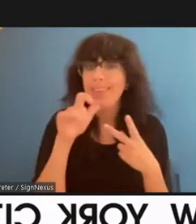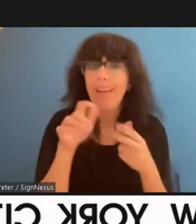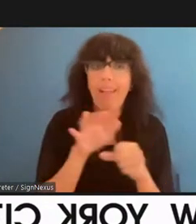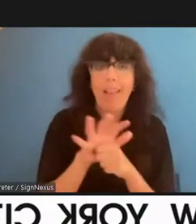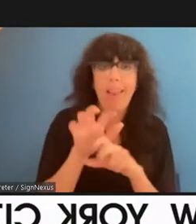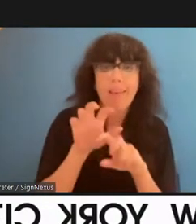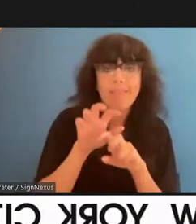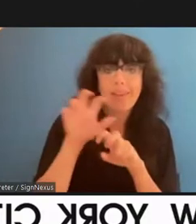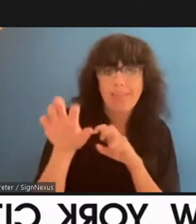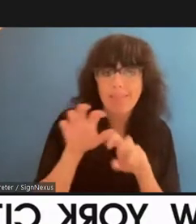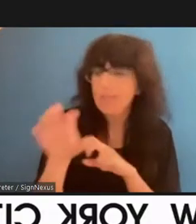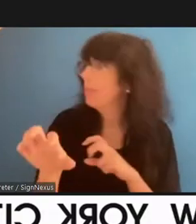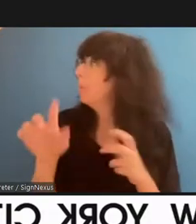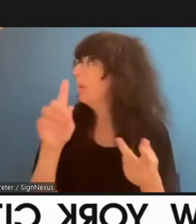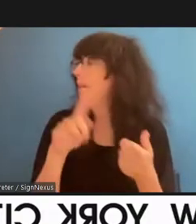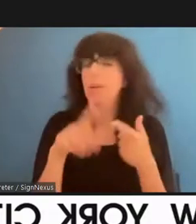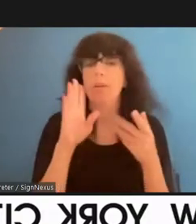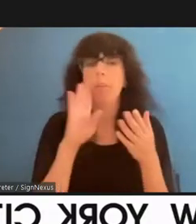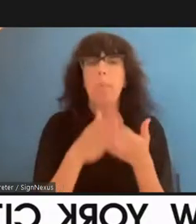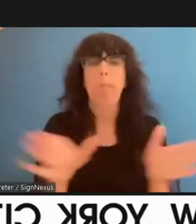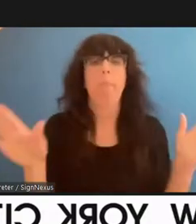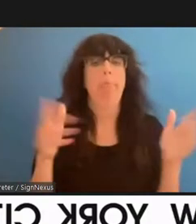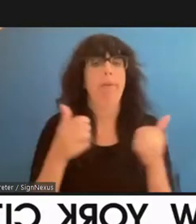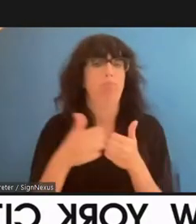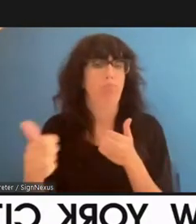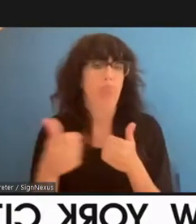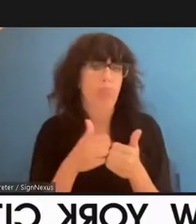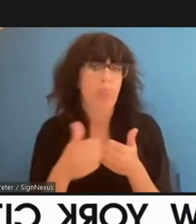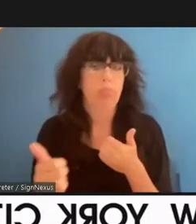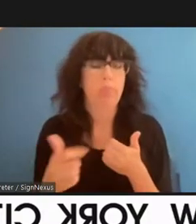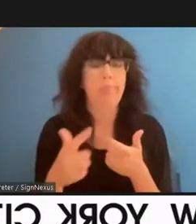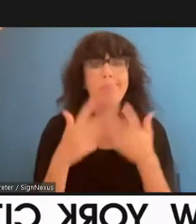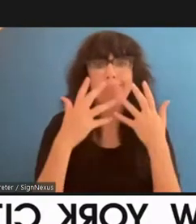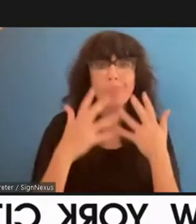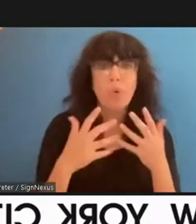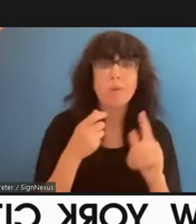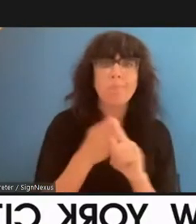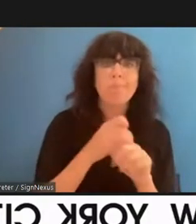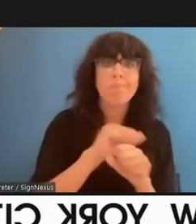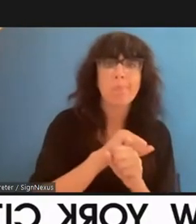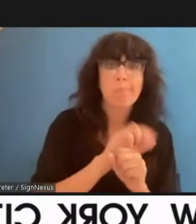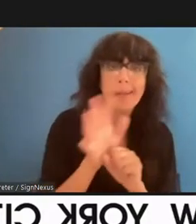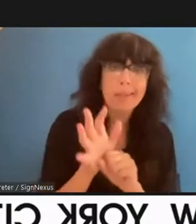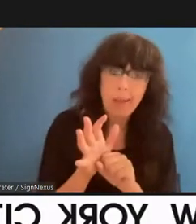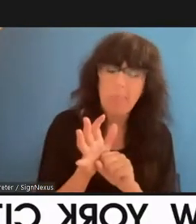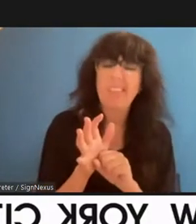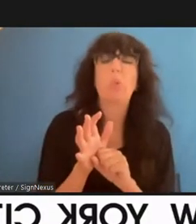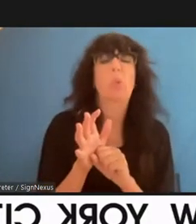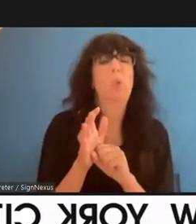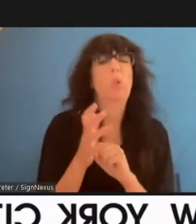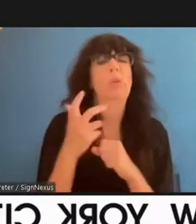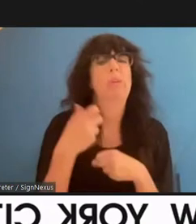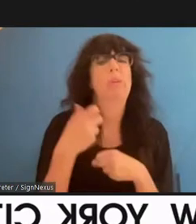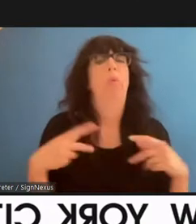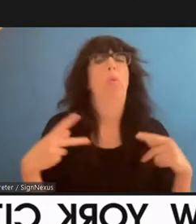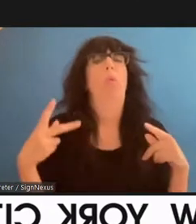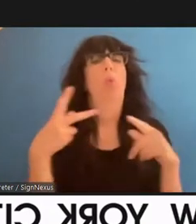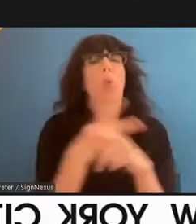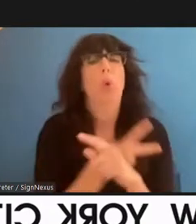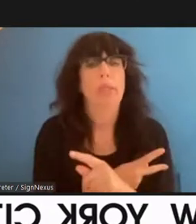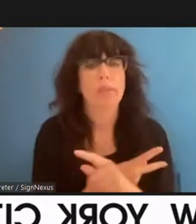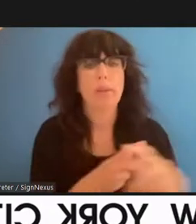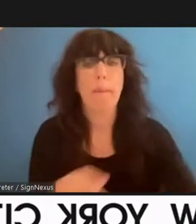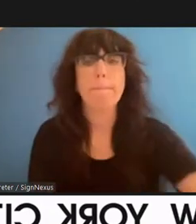public transit unfortunately the pandemic has only made these problems worse